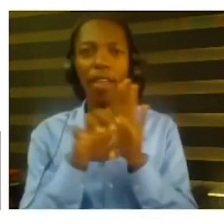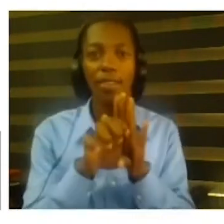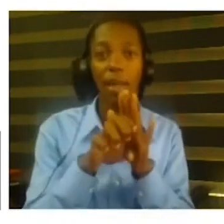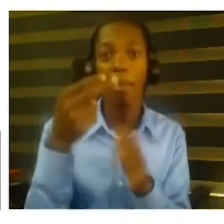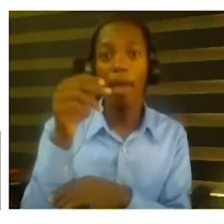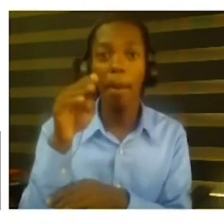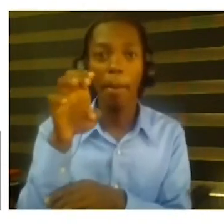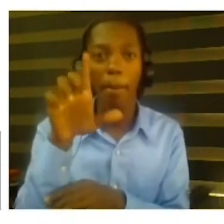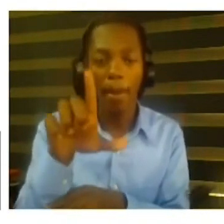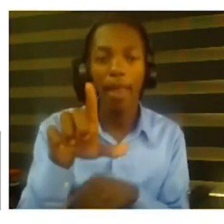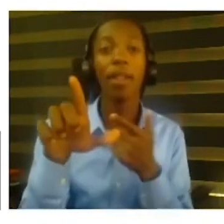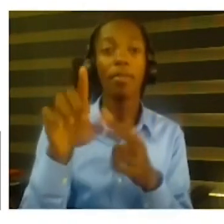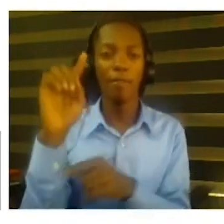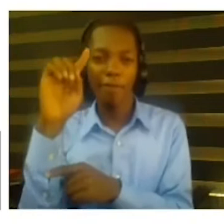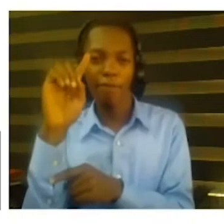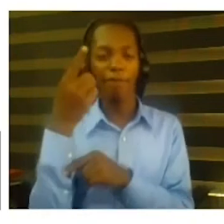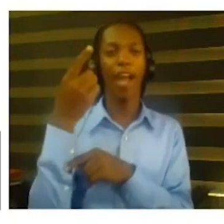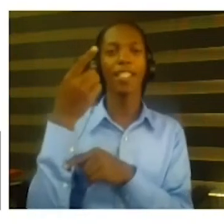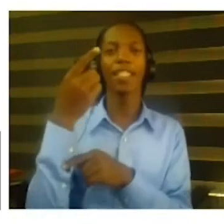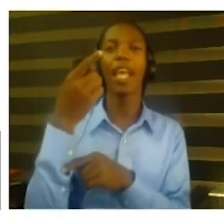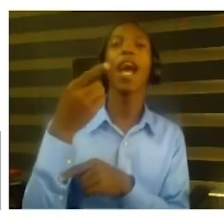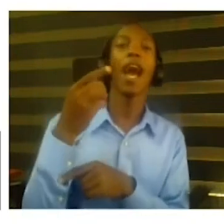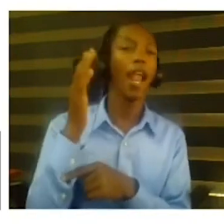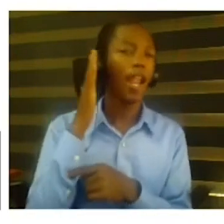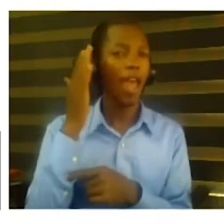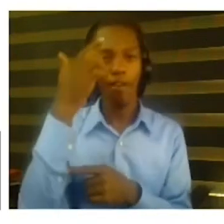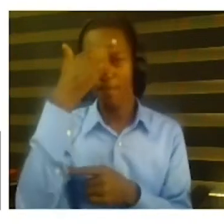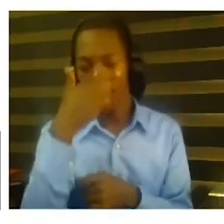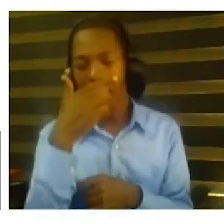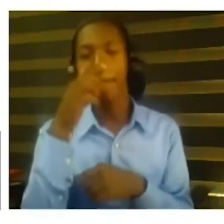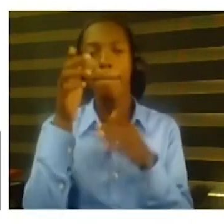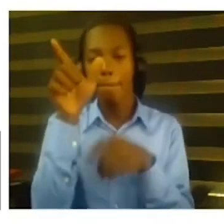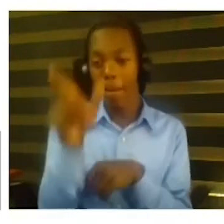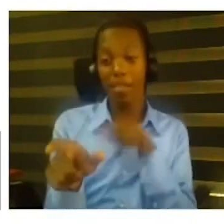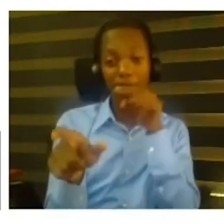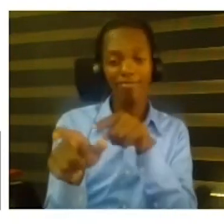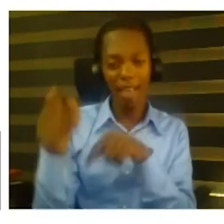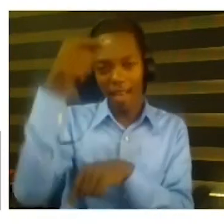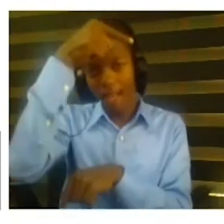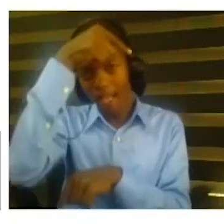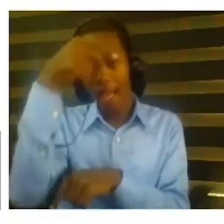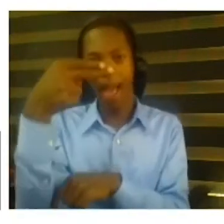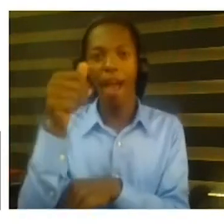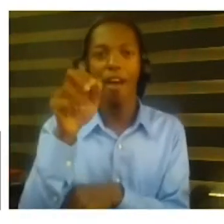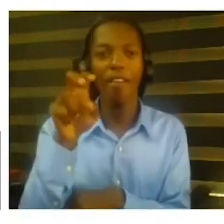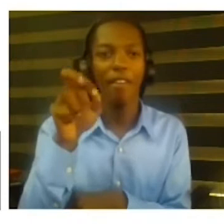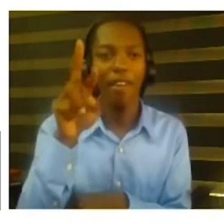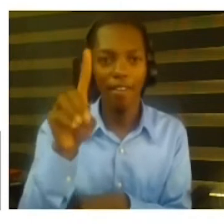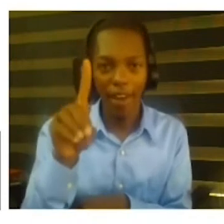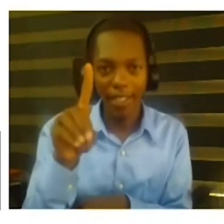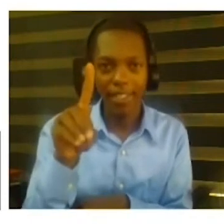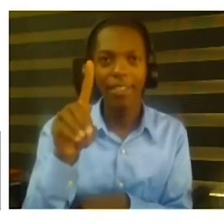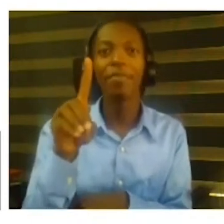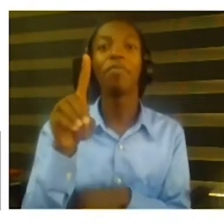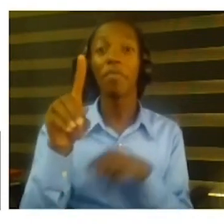the first deaf-blind person to graduate from Harvard Law School and currently a disability rights